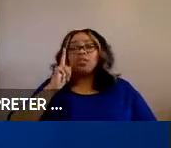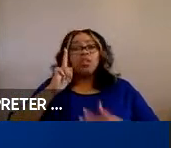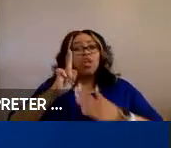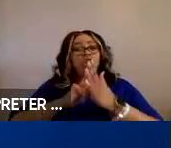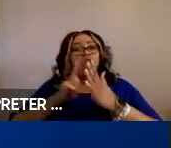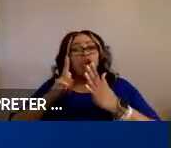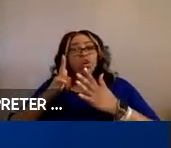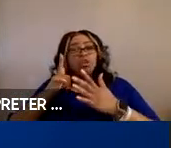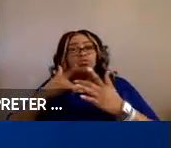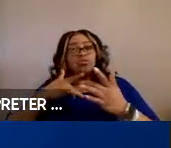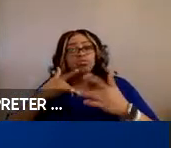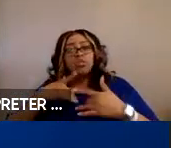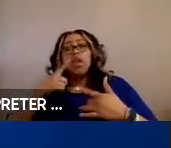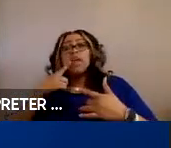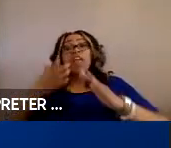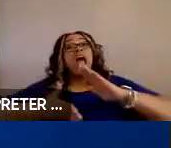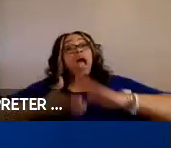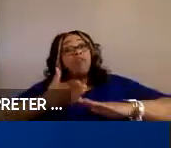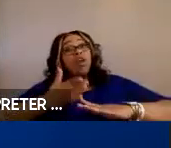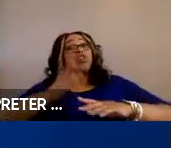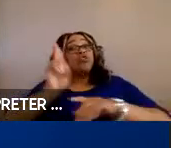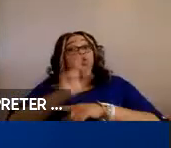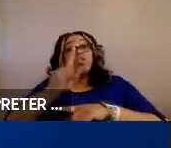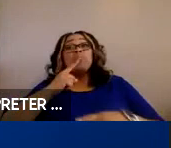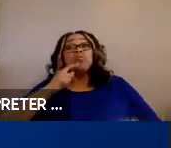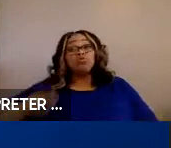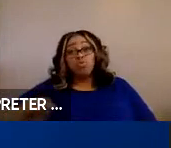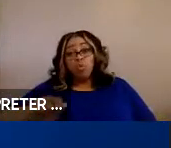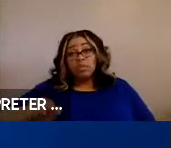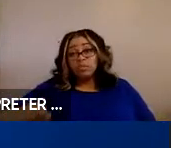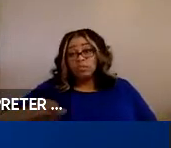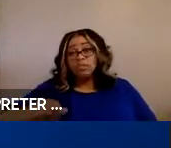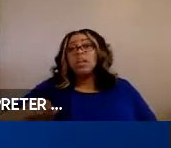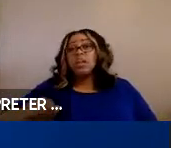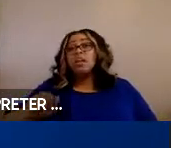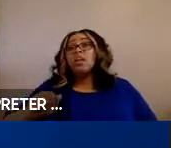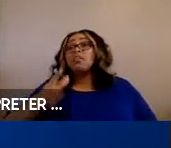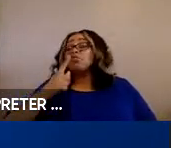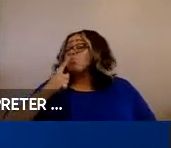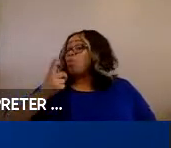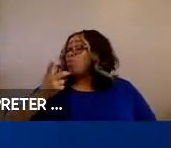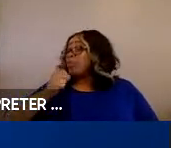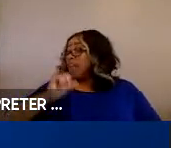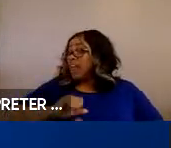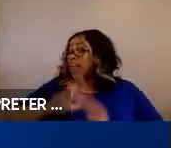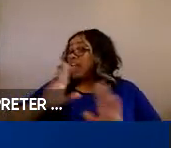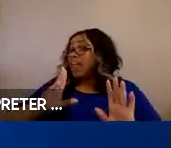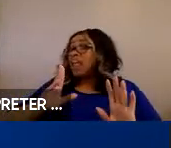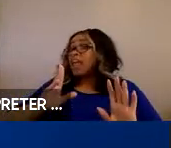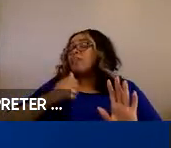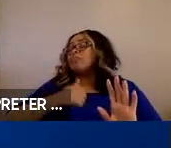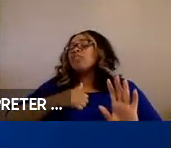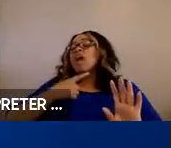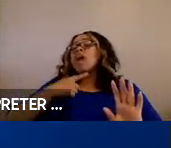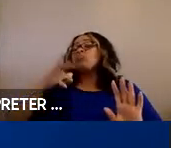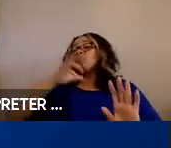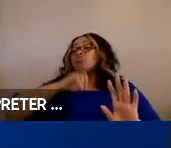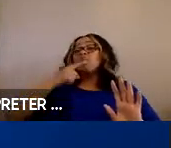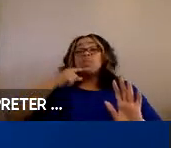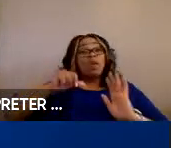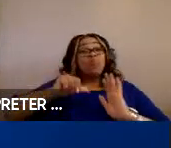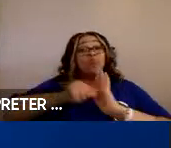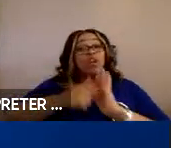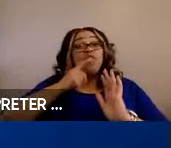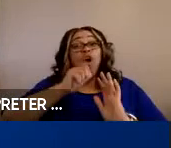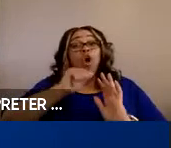constraints, you had to have an actual operator working that by joystick. And so was it clear, or was I'm assuming the impression for all